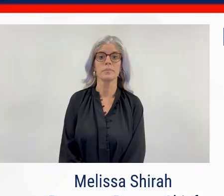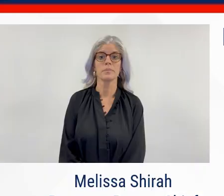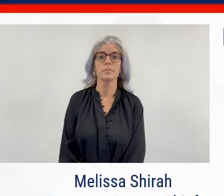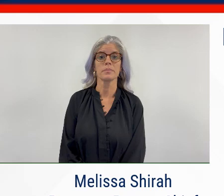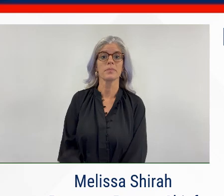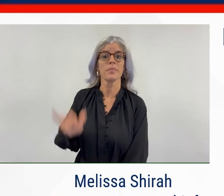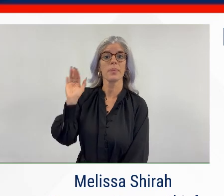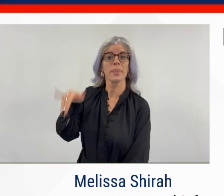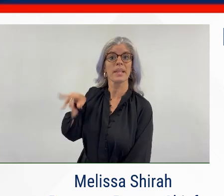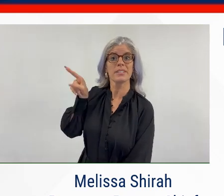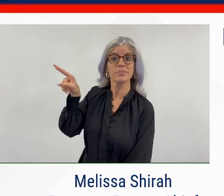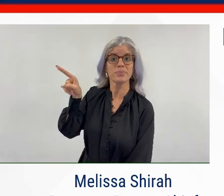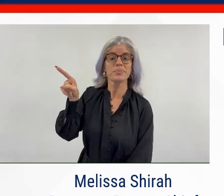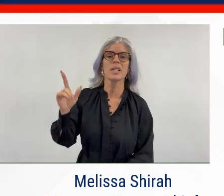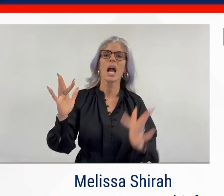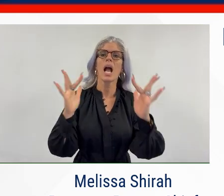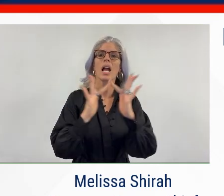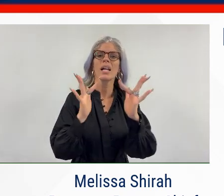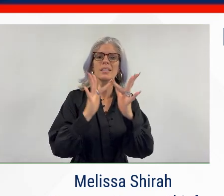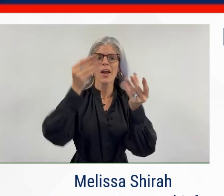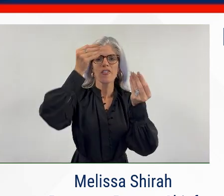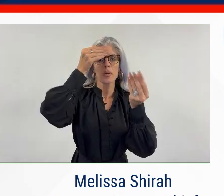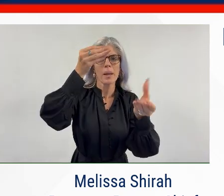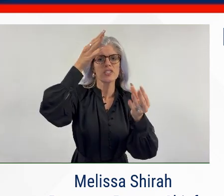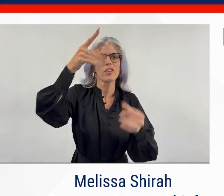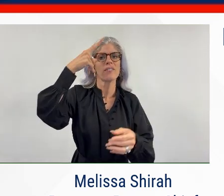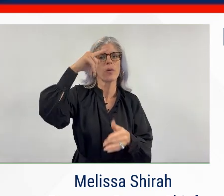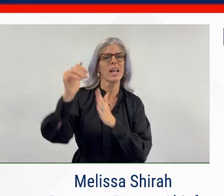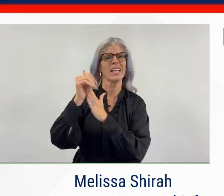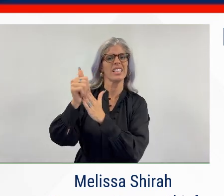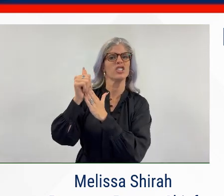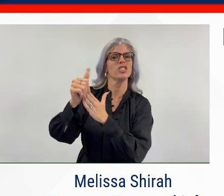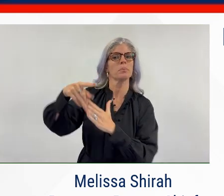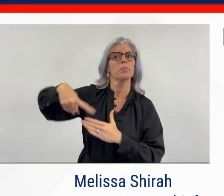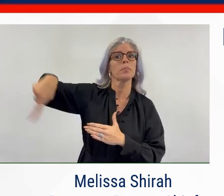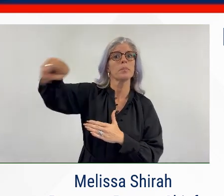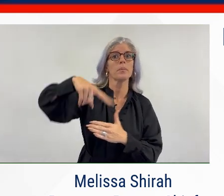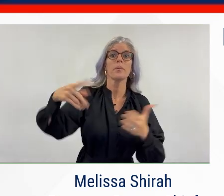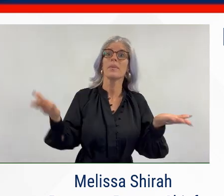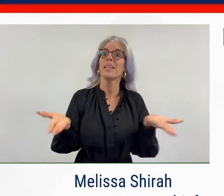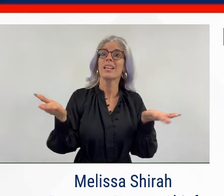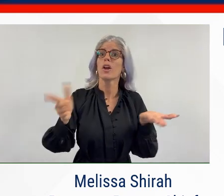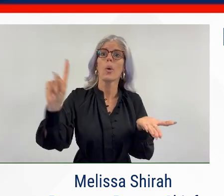This is the contact information for our leadership here at the Recovery Bureau.